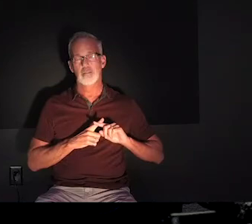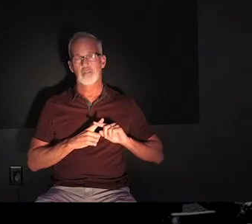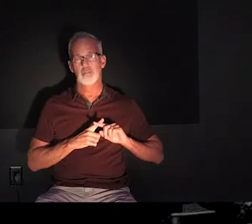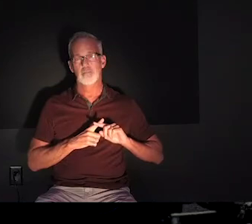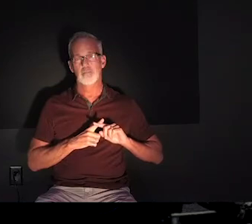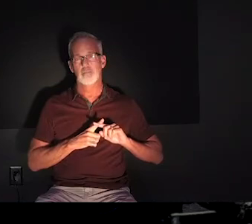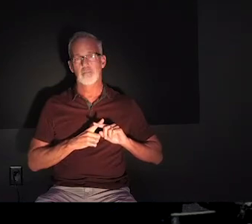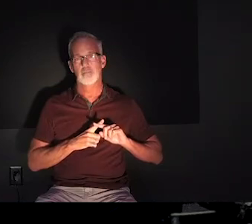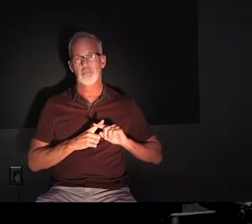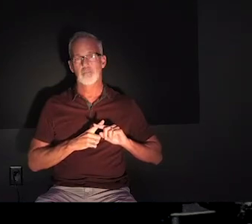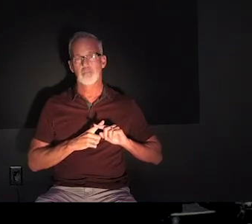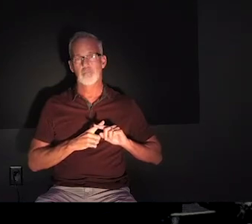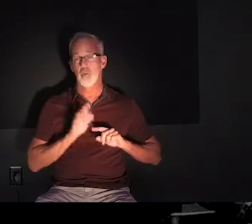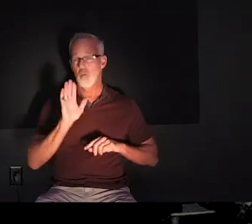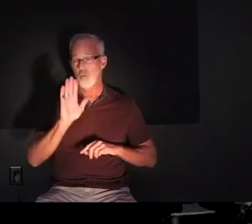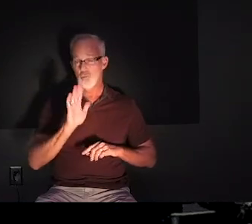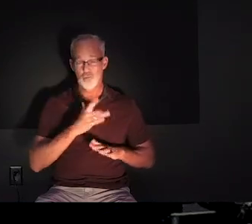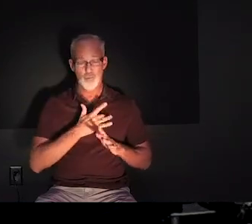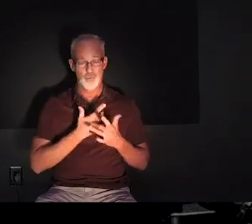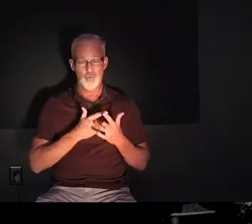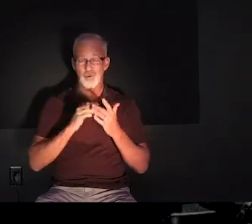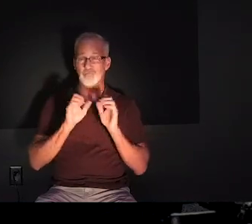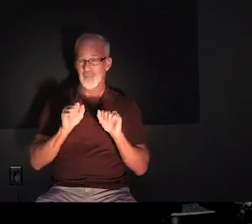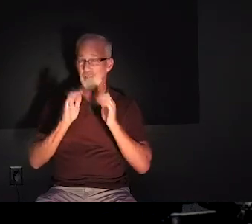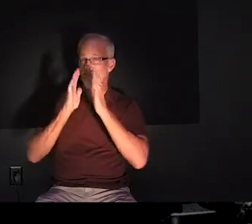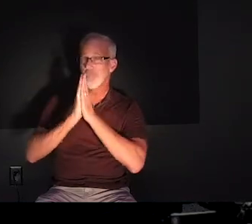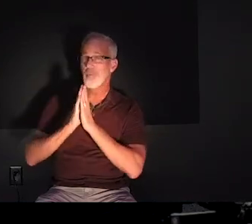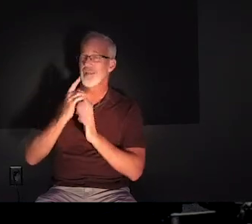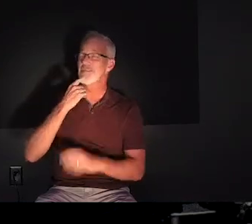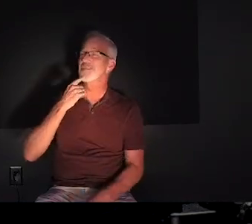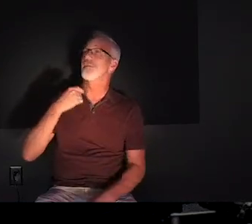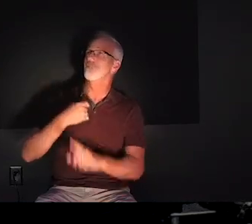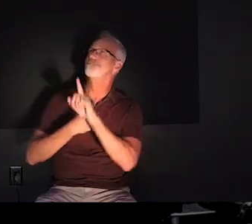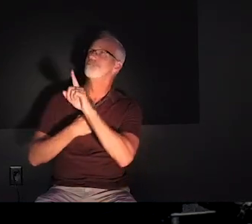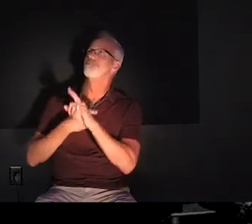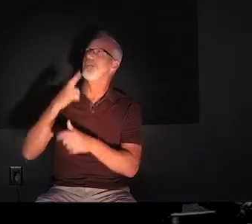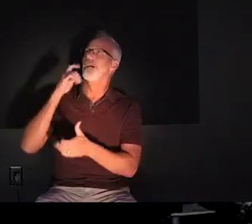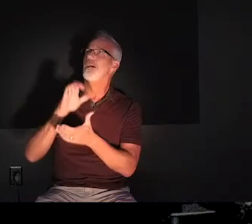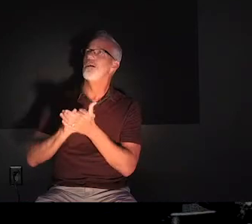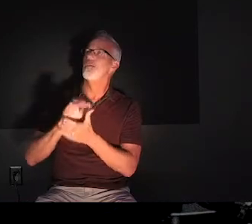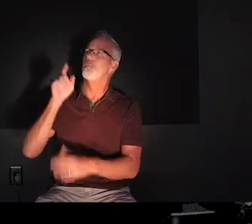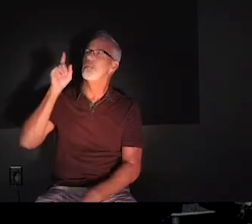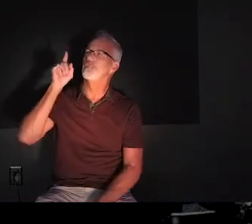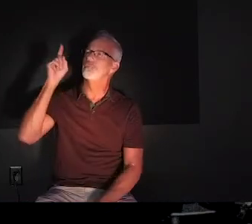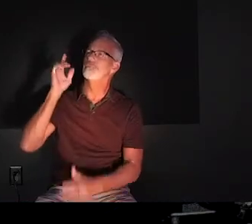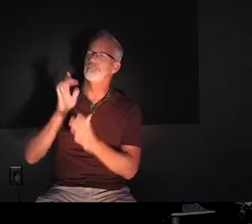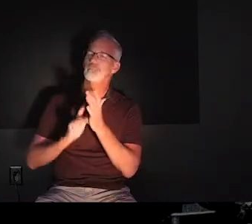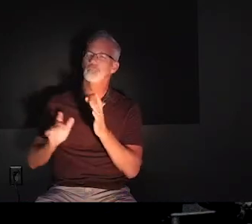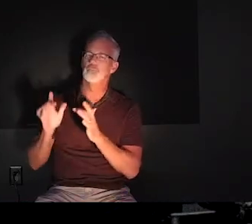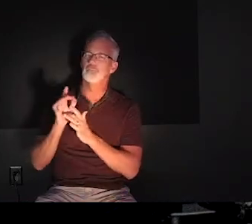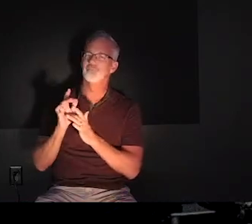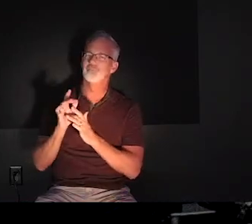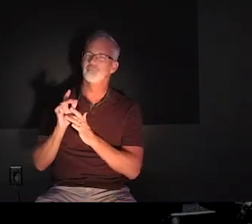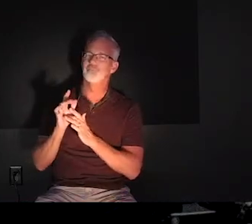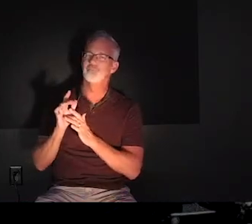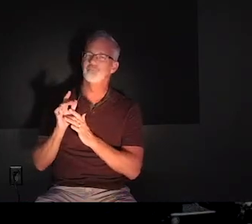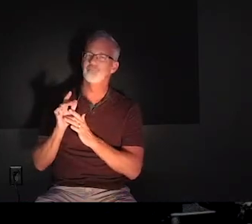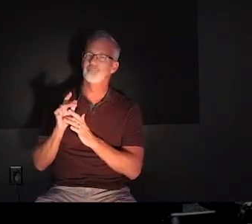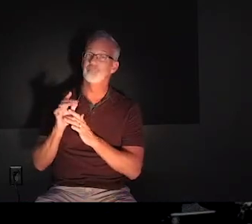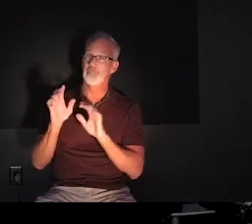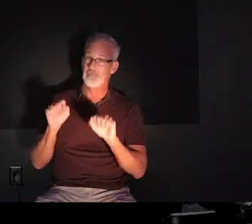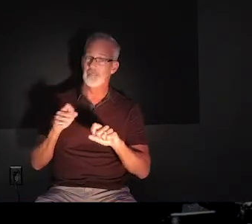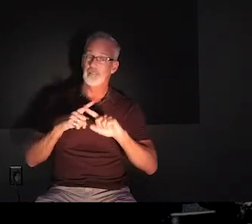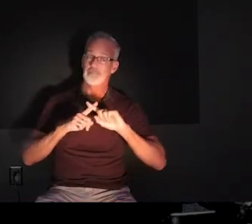Just from your heart to the heart of God right now, say, I believe in Jesus.